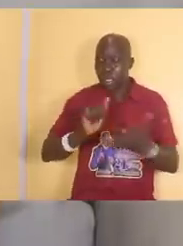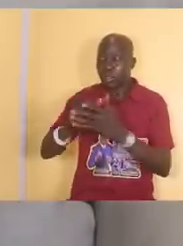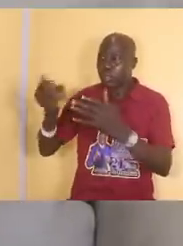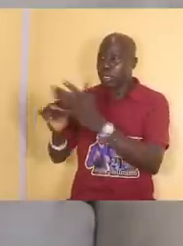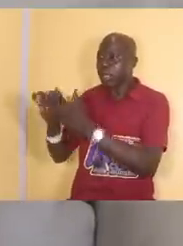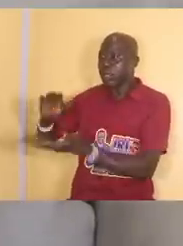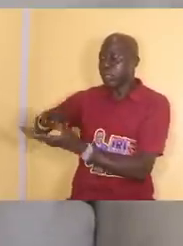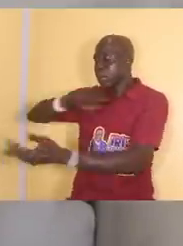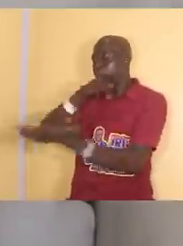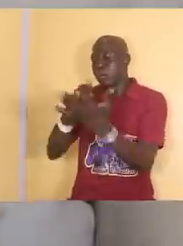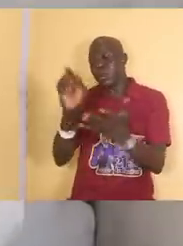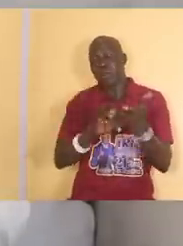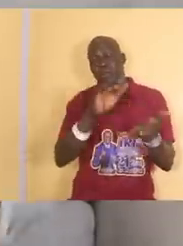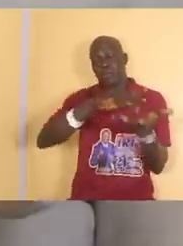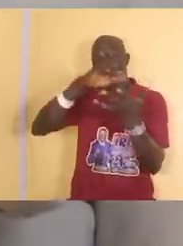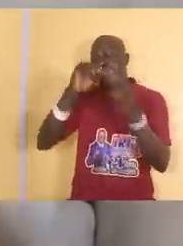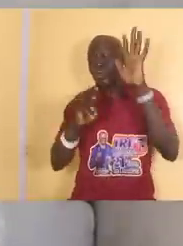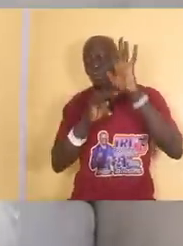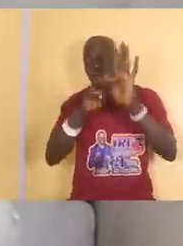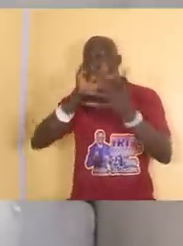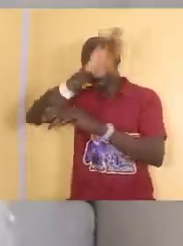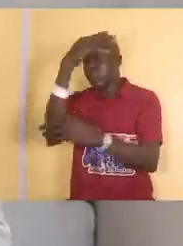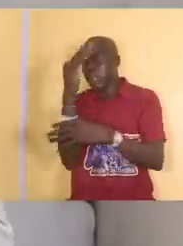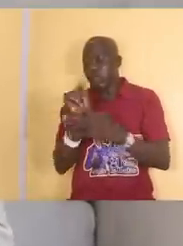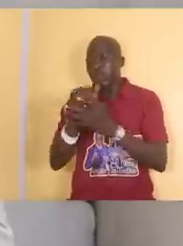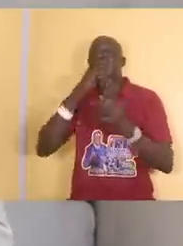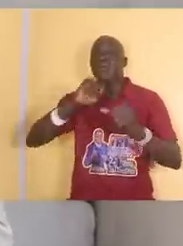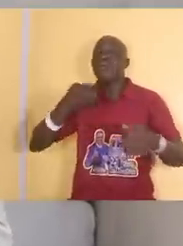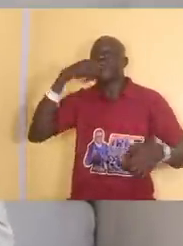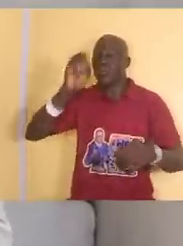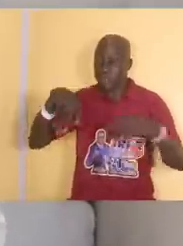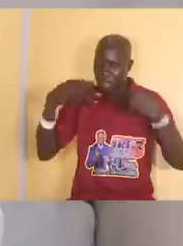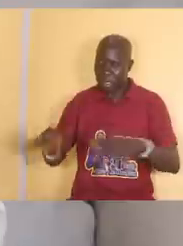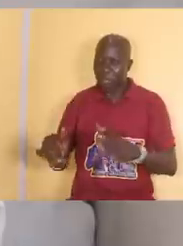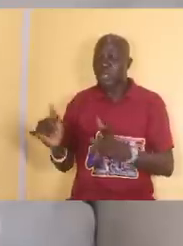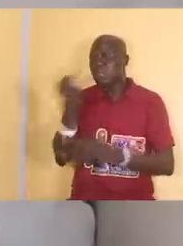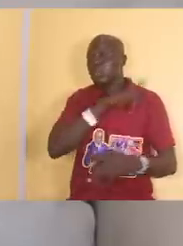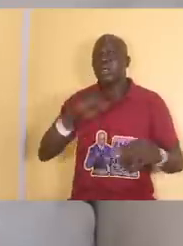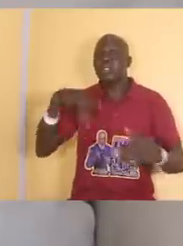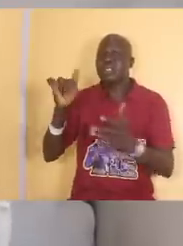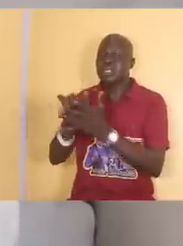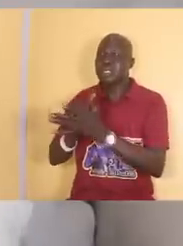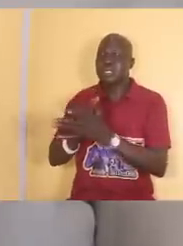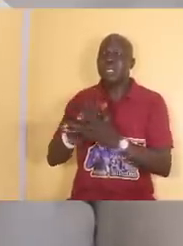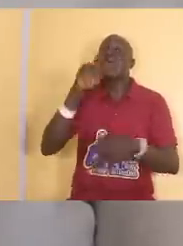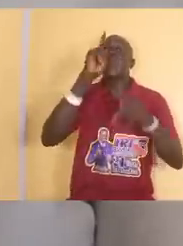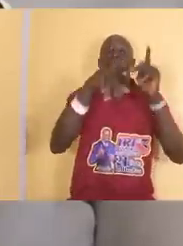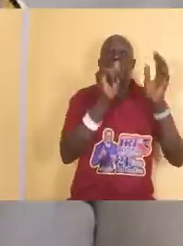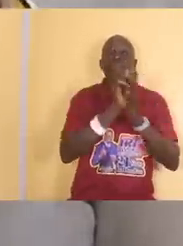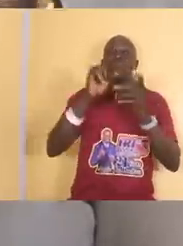be raised. For the mark of glory to manifest. And of elders must live. The Lord